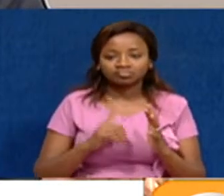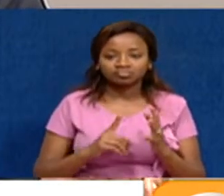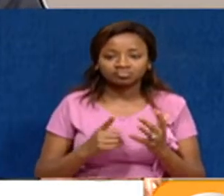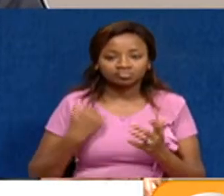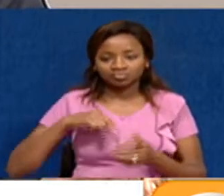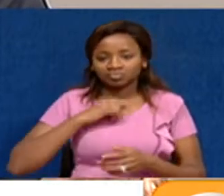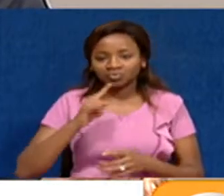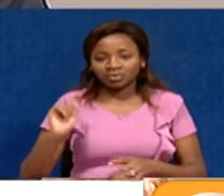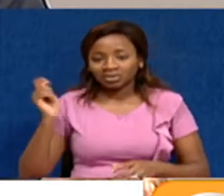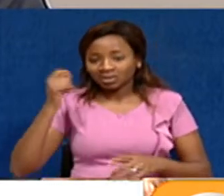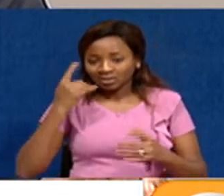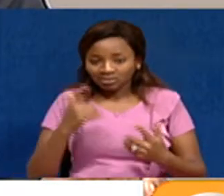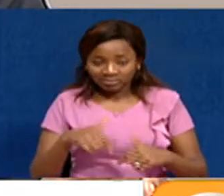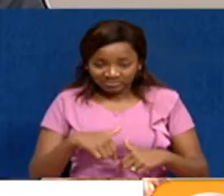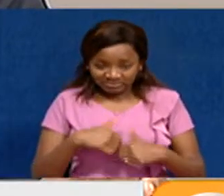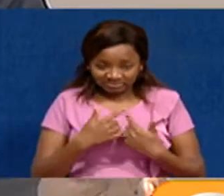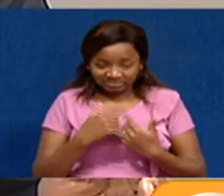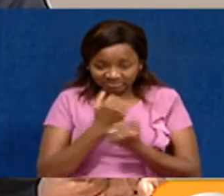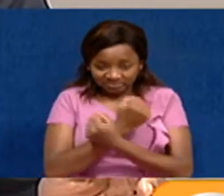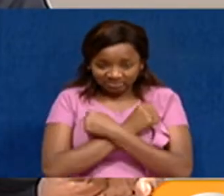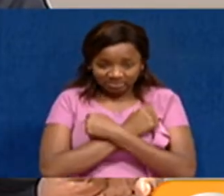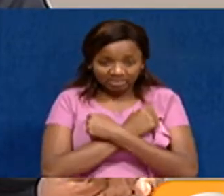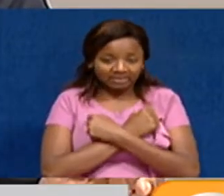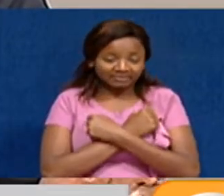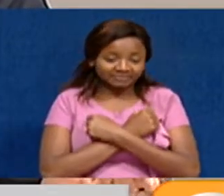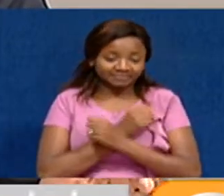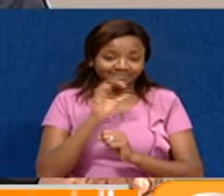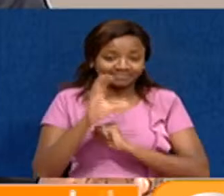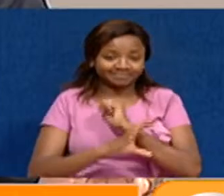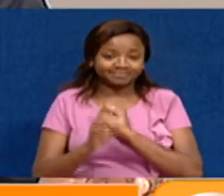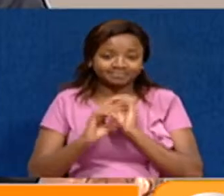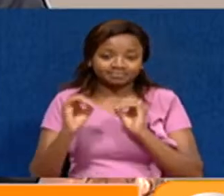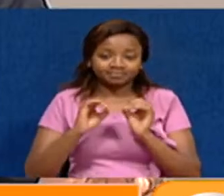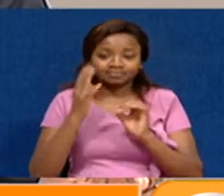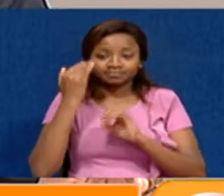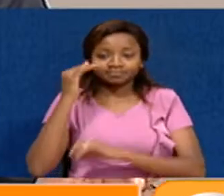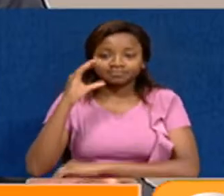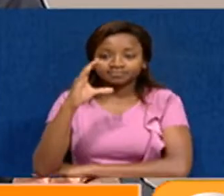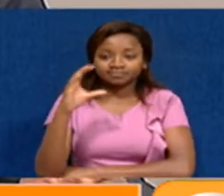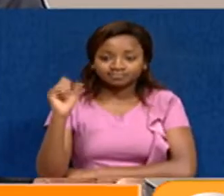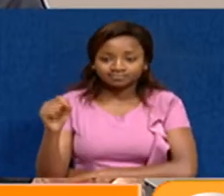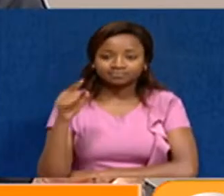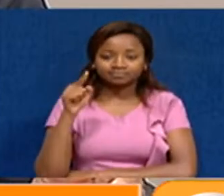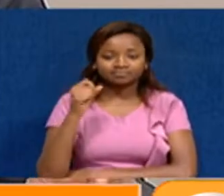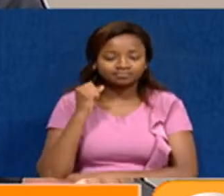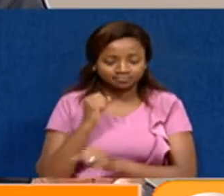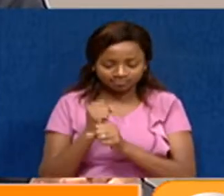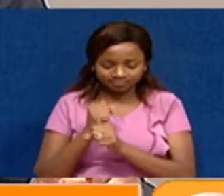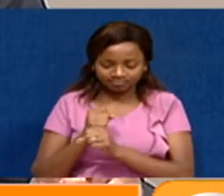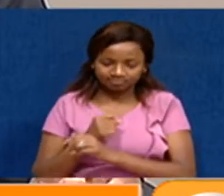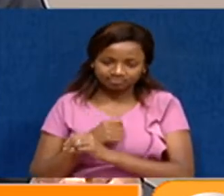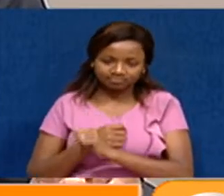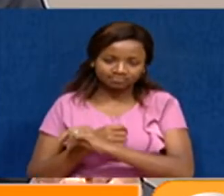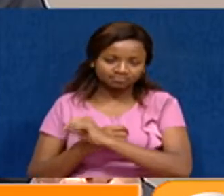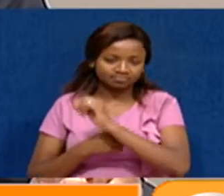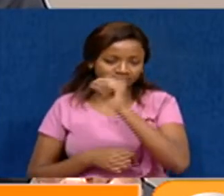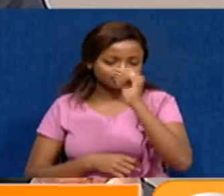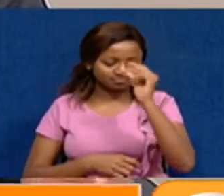ourselves, Kenyans, because the CS, she's been working 24/7 and ensuring